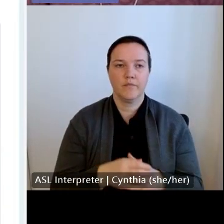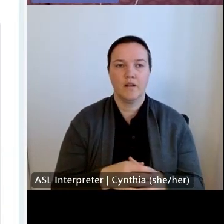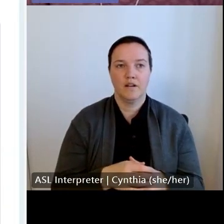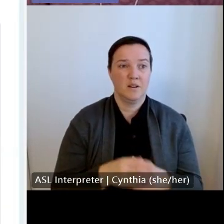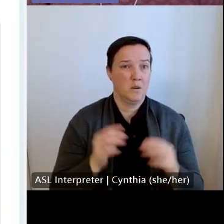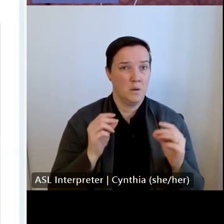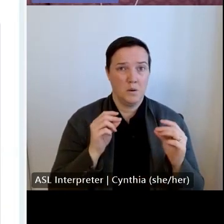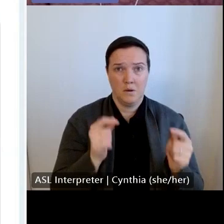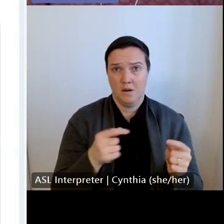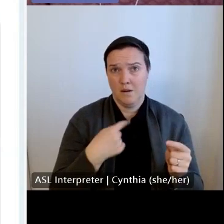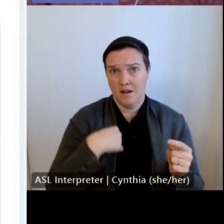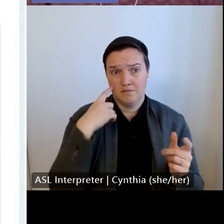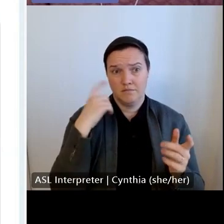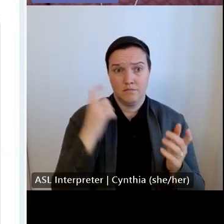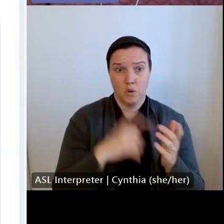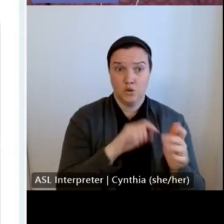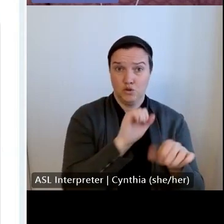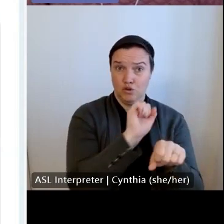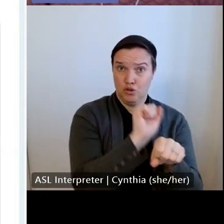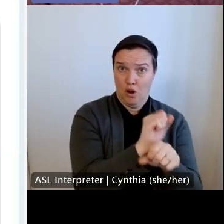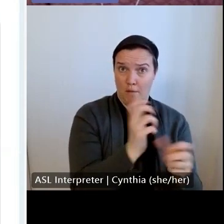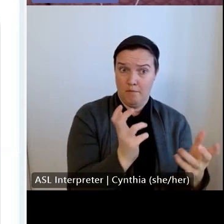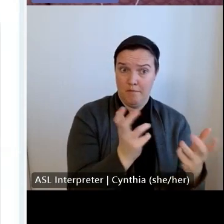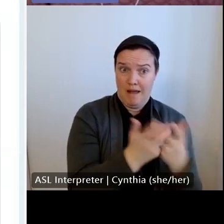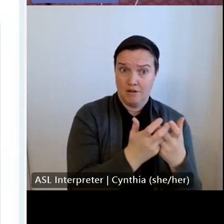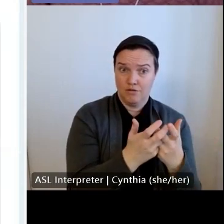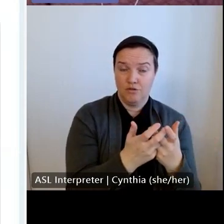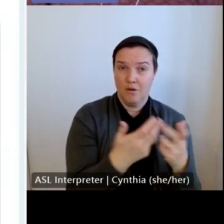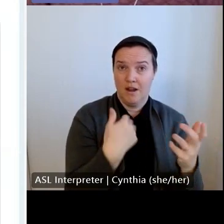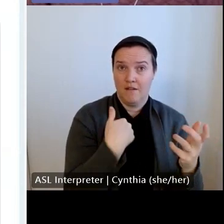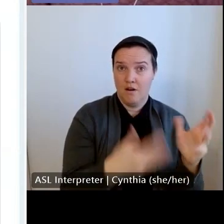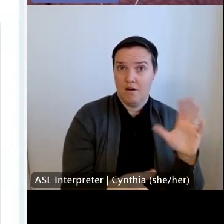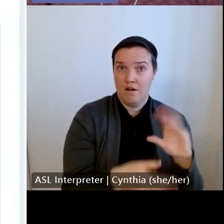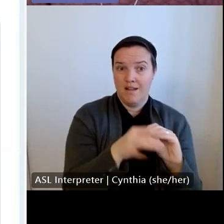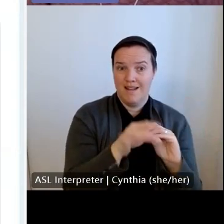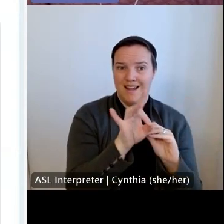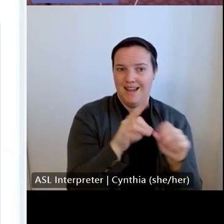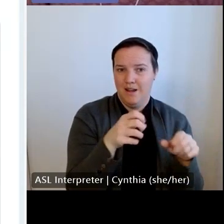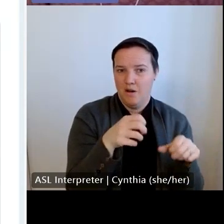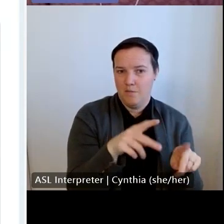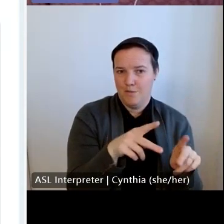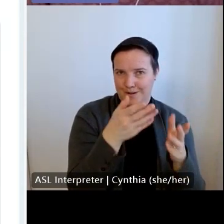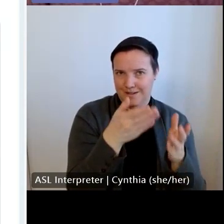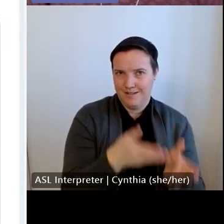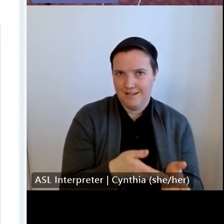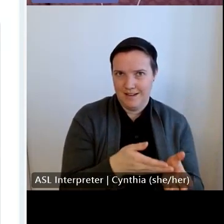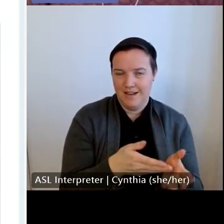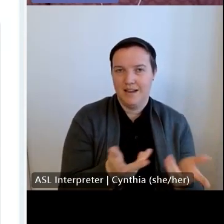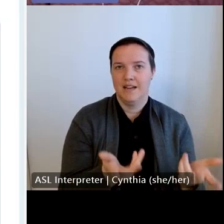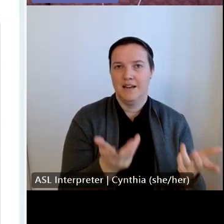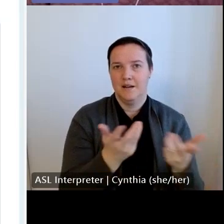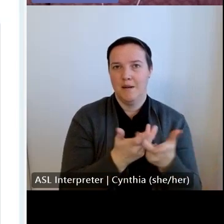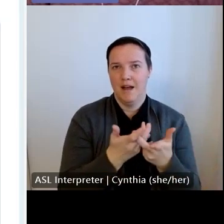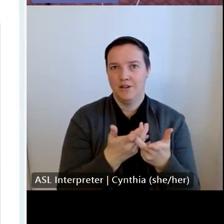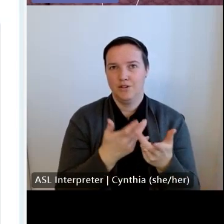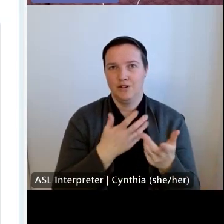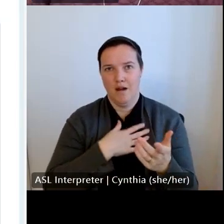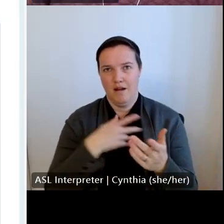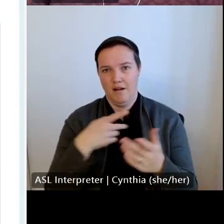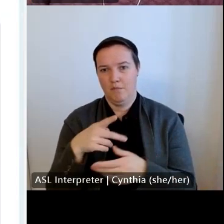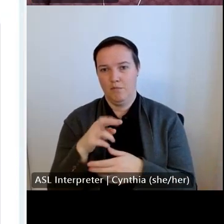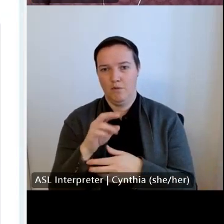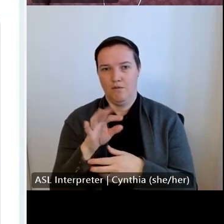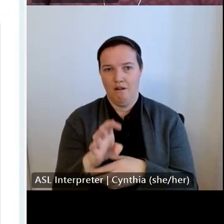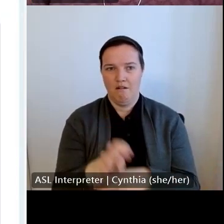hop, I can see under job matches that there are 8 opportunities here that match my profile.